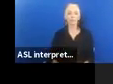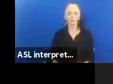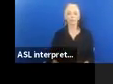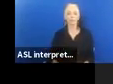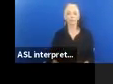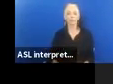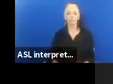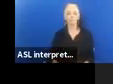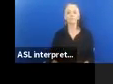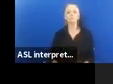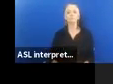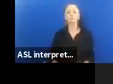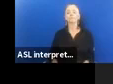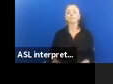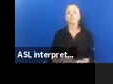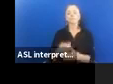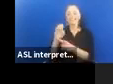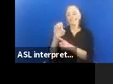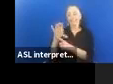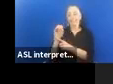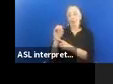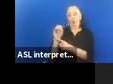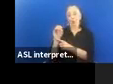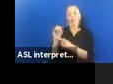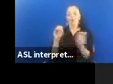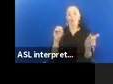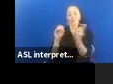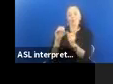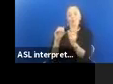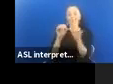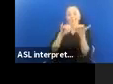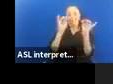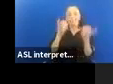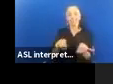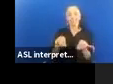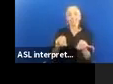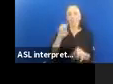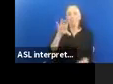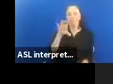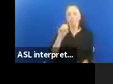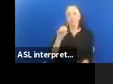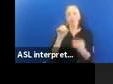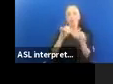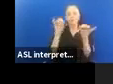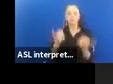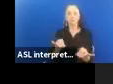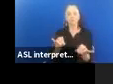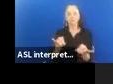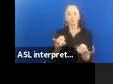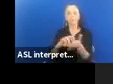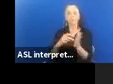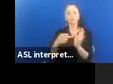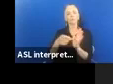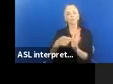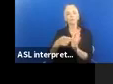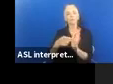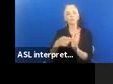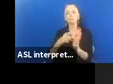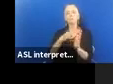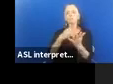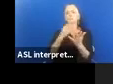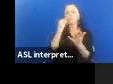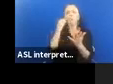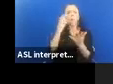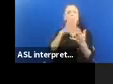And the word ecosystem, eco plus system, means all of the